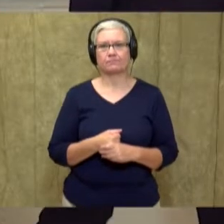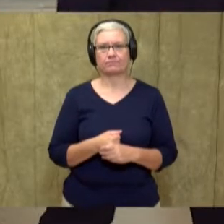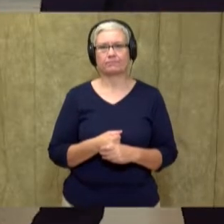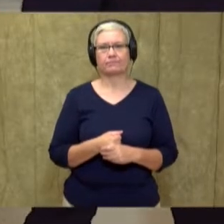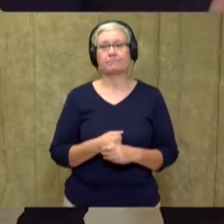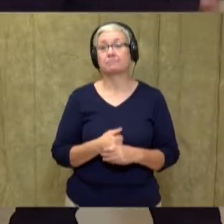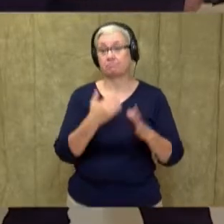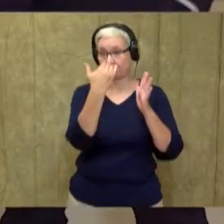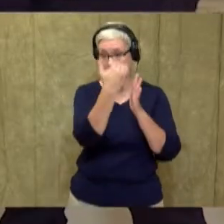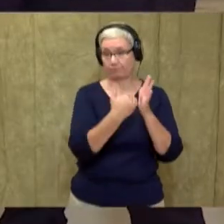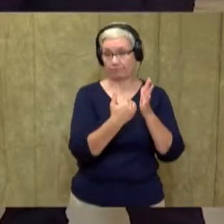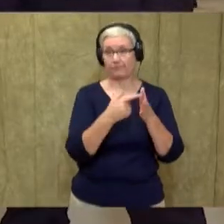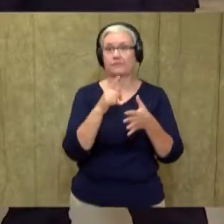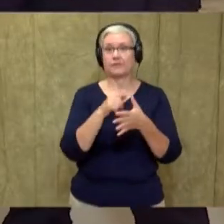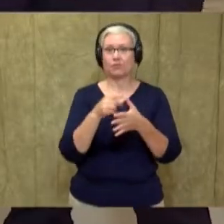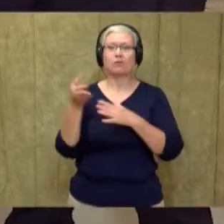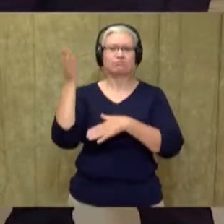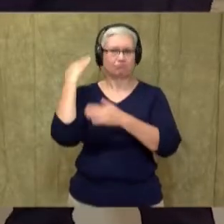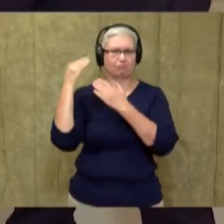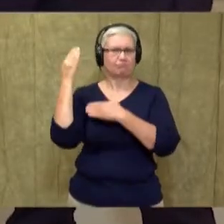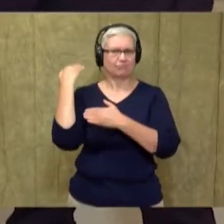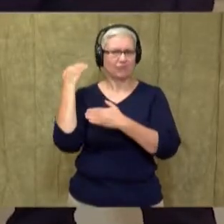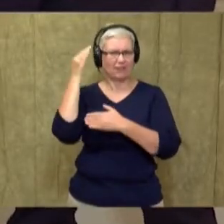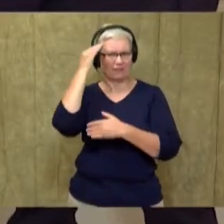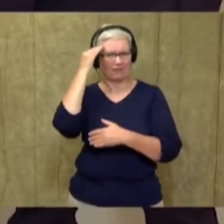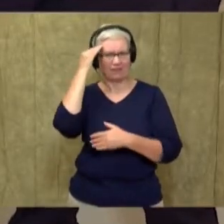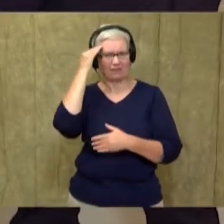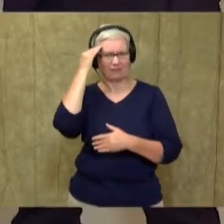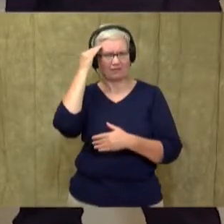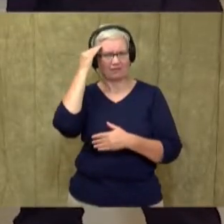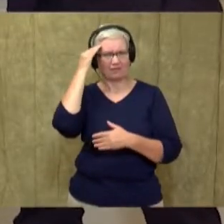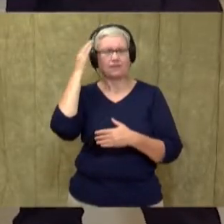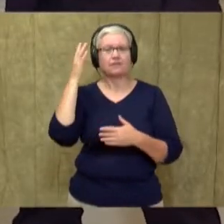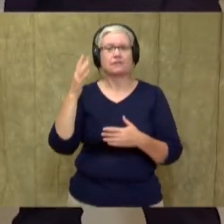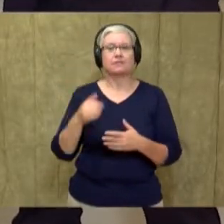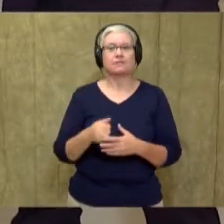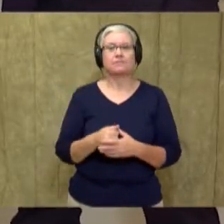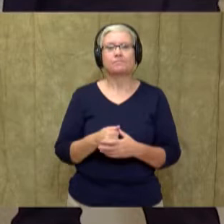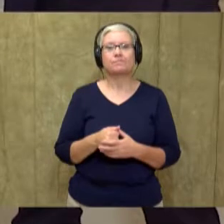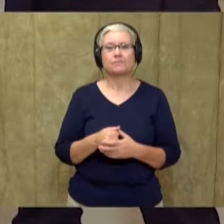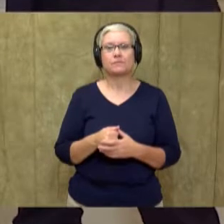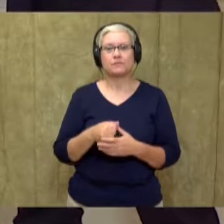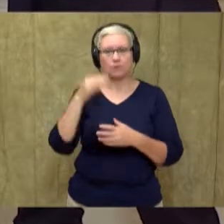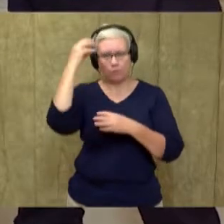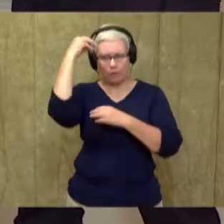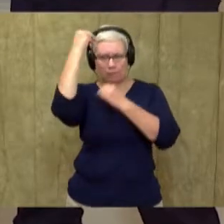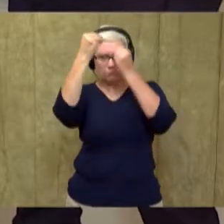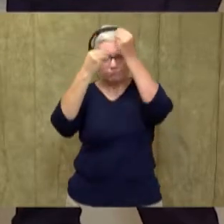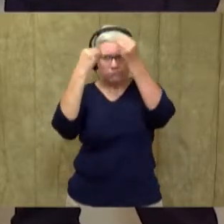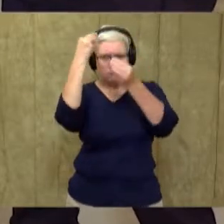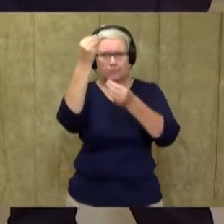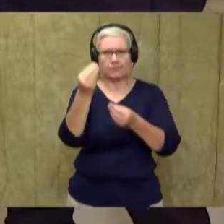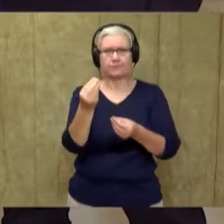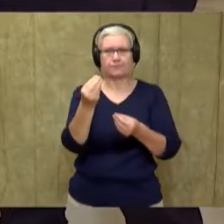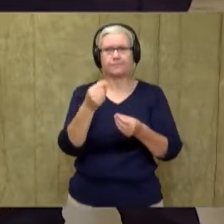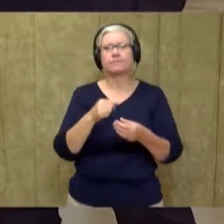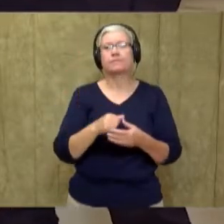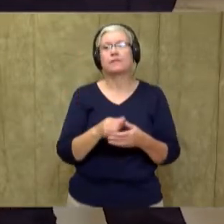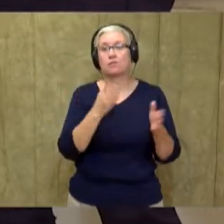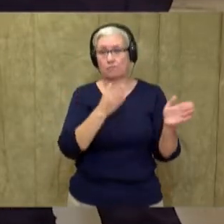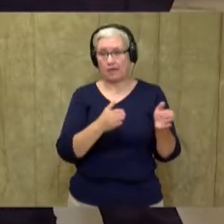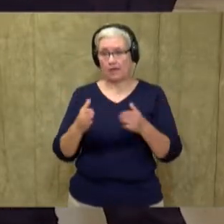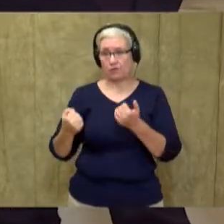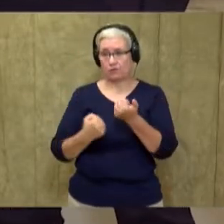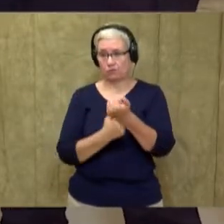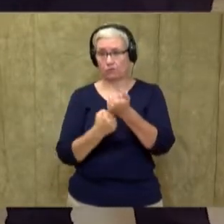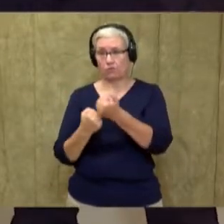agenda. We're going to revisit some prior knowledge. I'm going to try and activate some things to get us ready for the lesson. We're going to look for patterns and